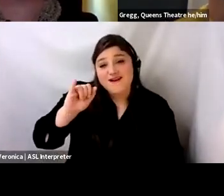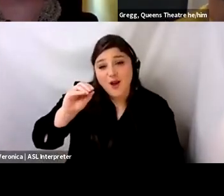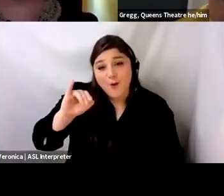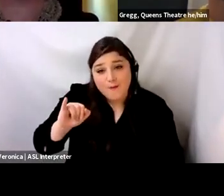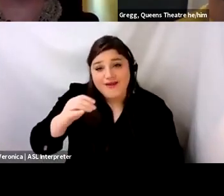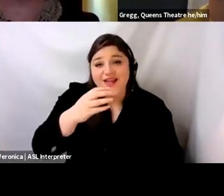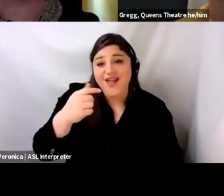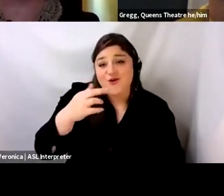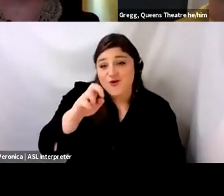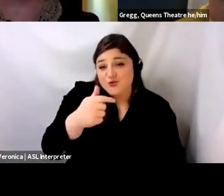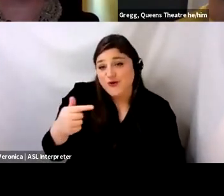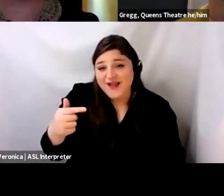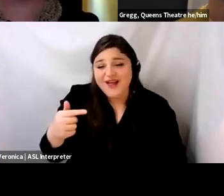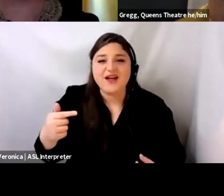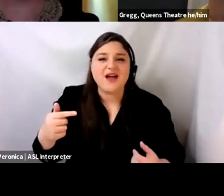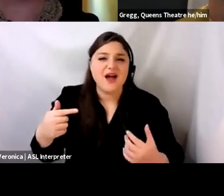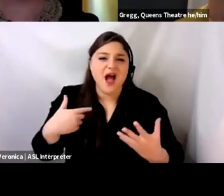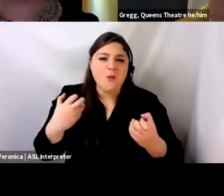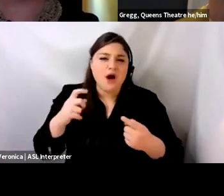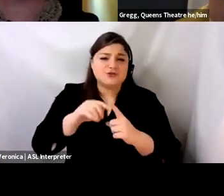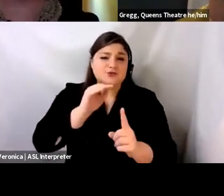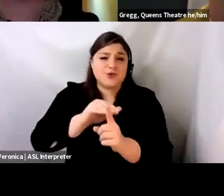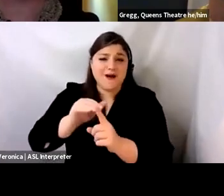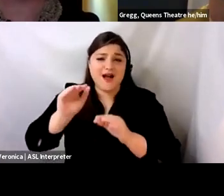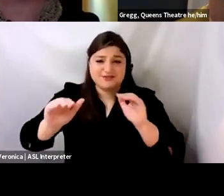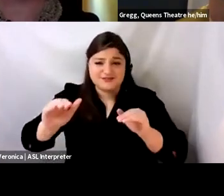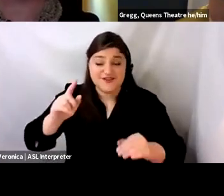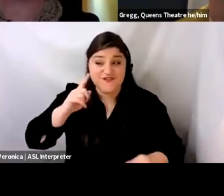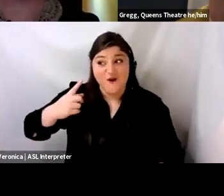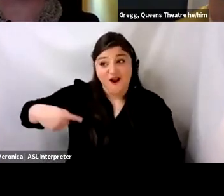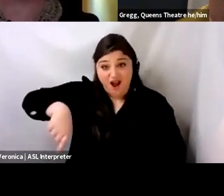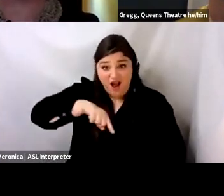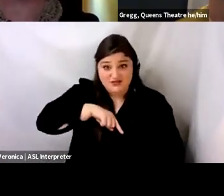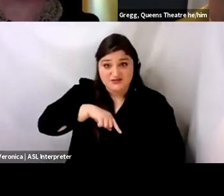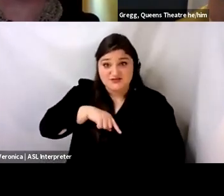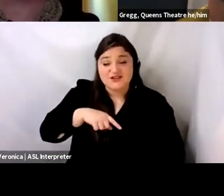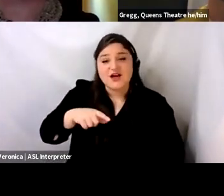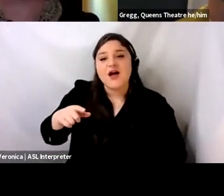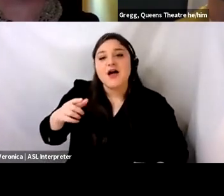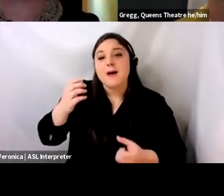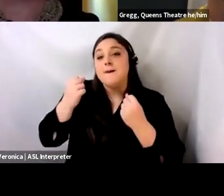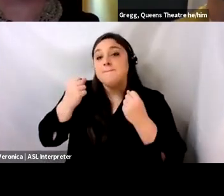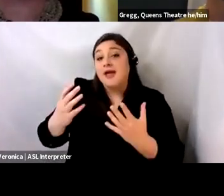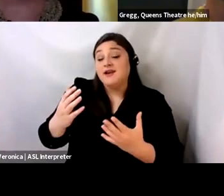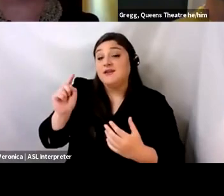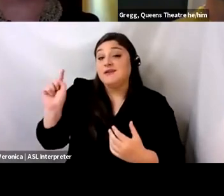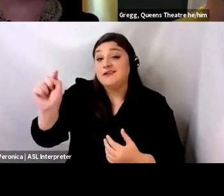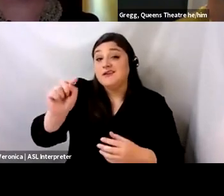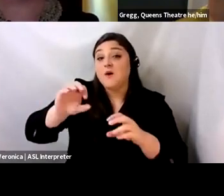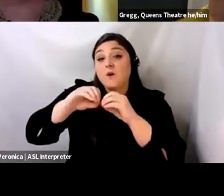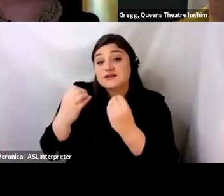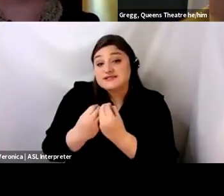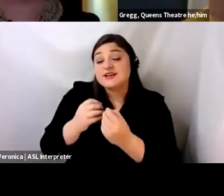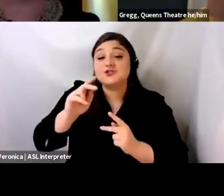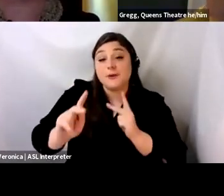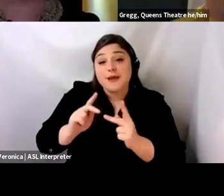you know, sort of remind us as a panel, some folks out there may be adapting existing programs that they've already had for